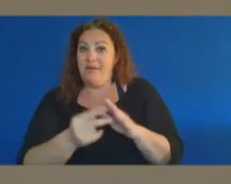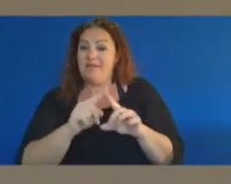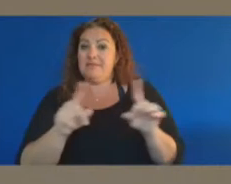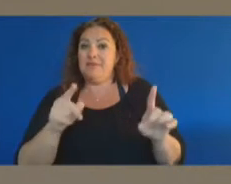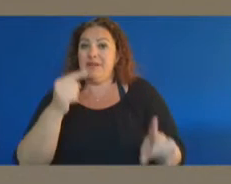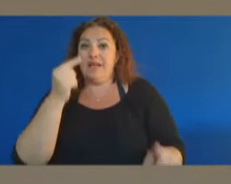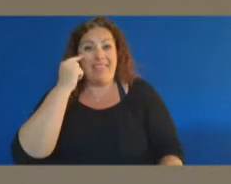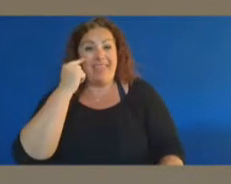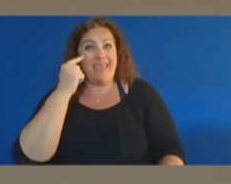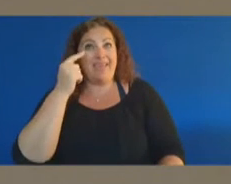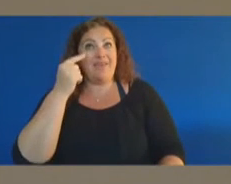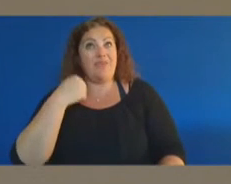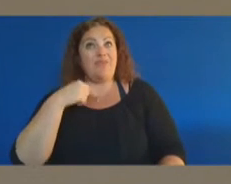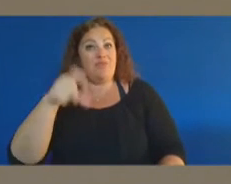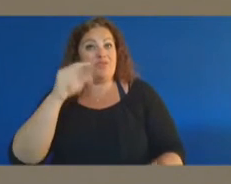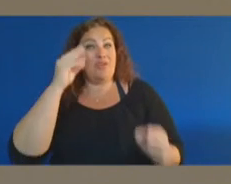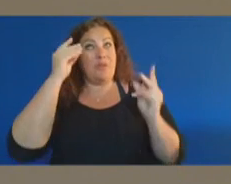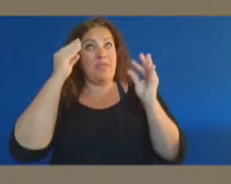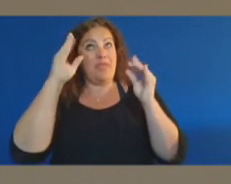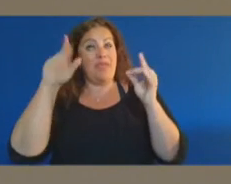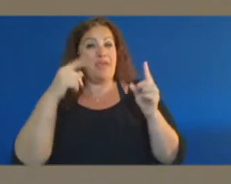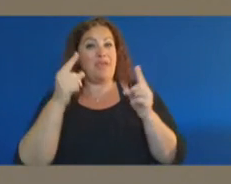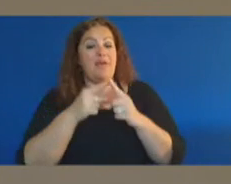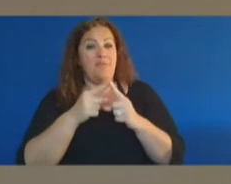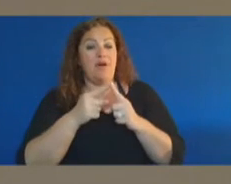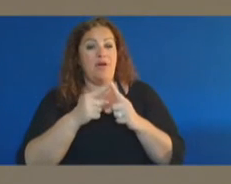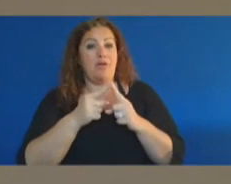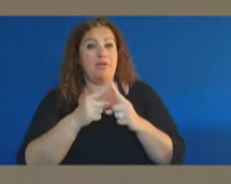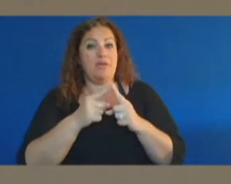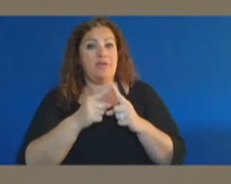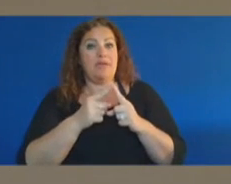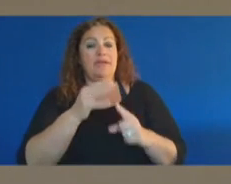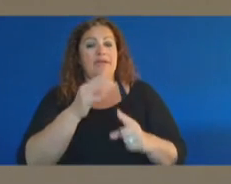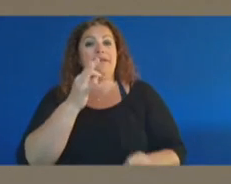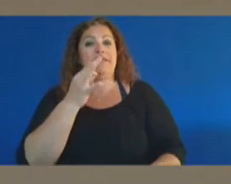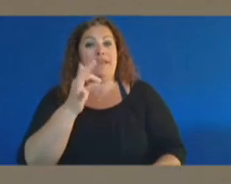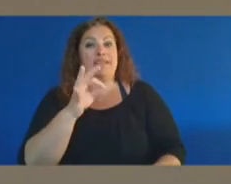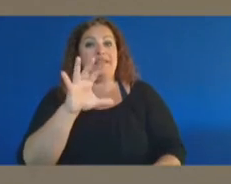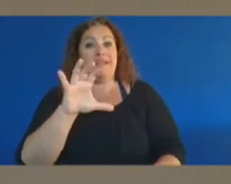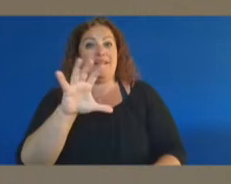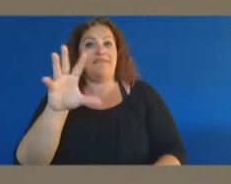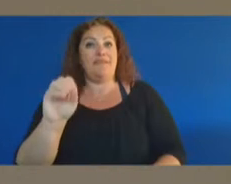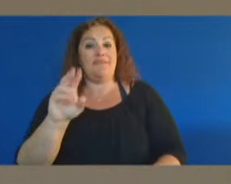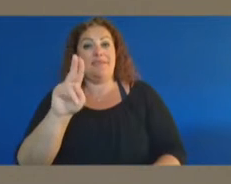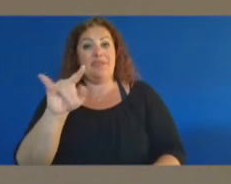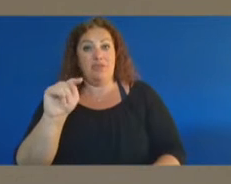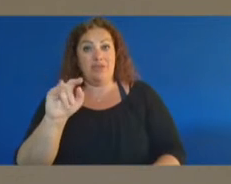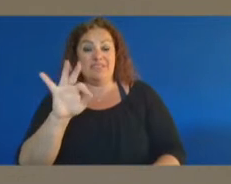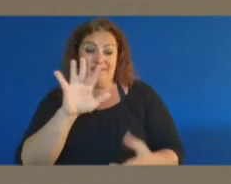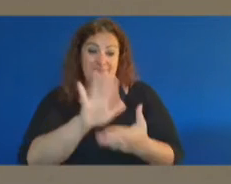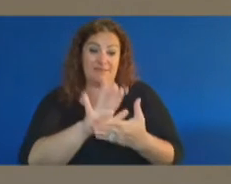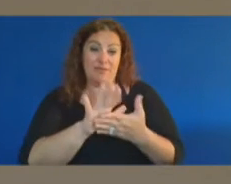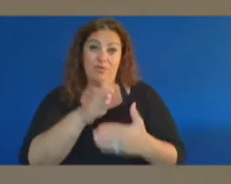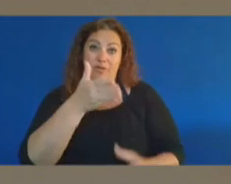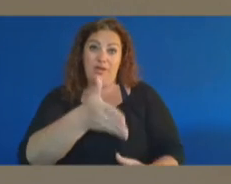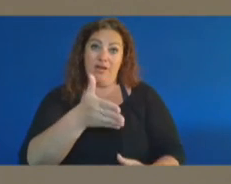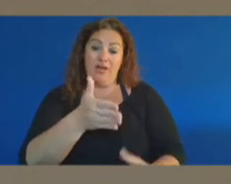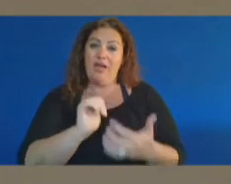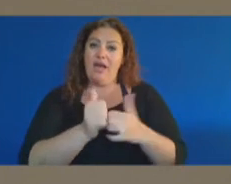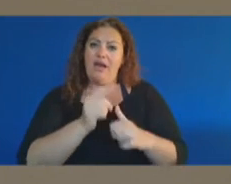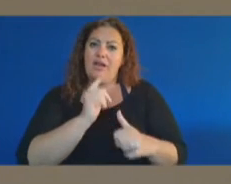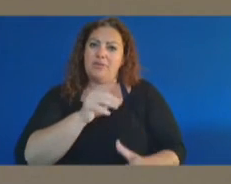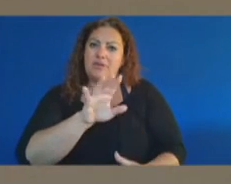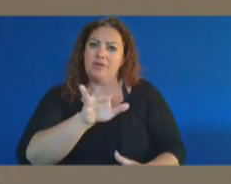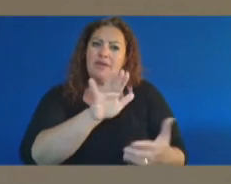to um be thinking about 1950 units if we're going to put a school there how do we make sure that that school